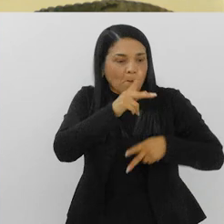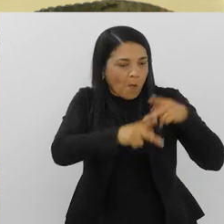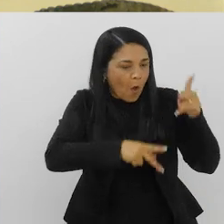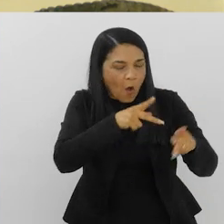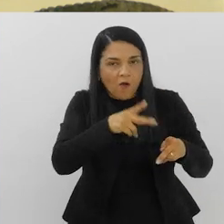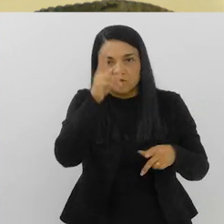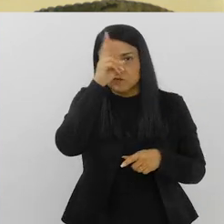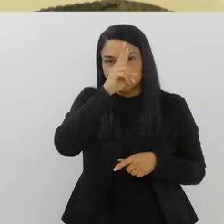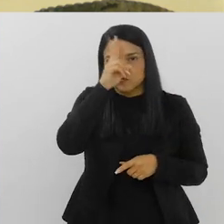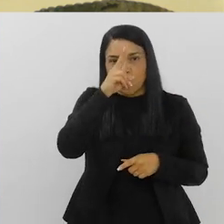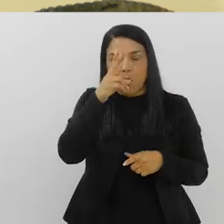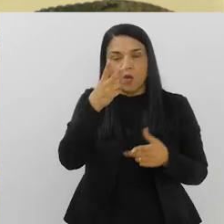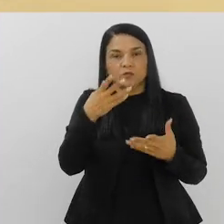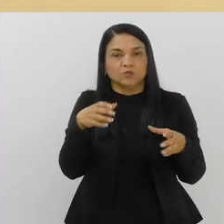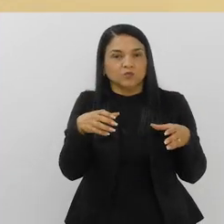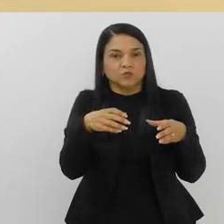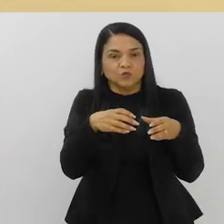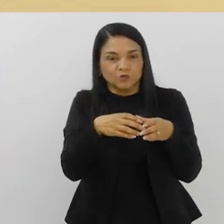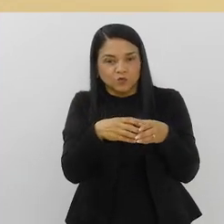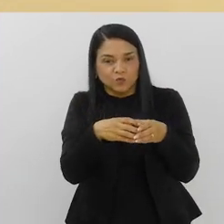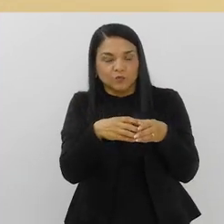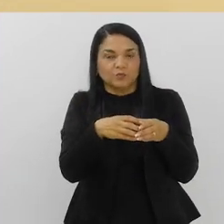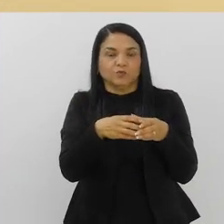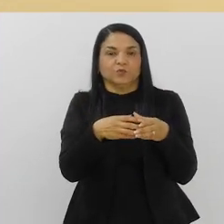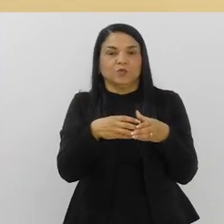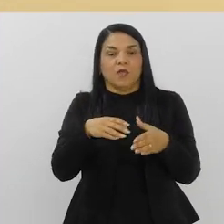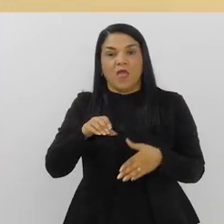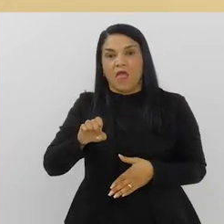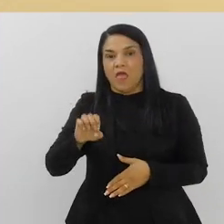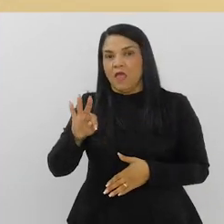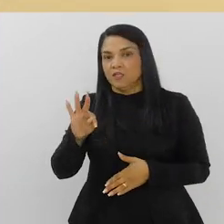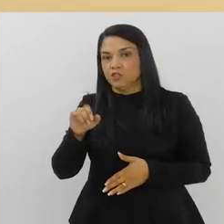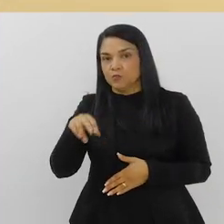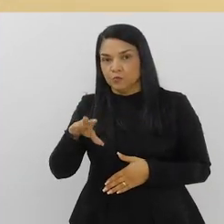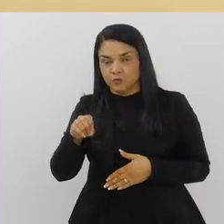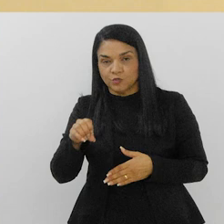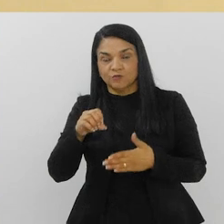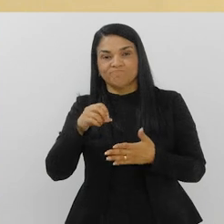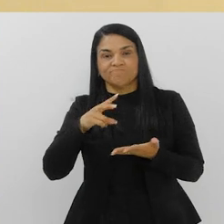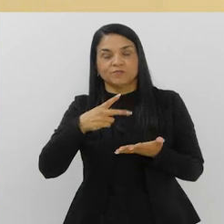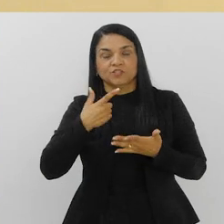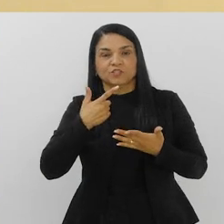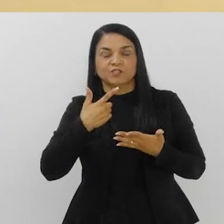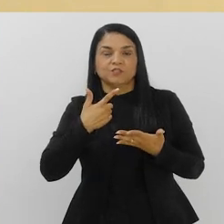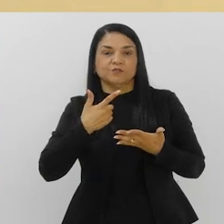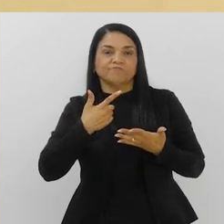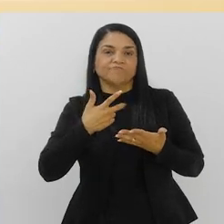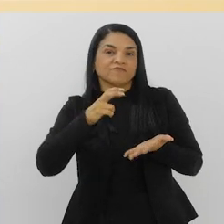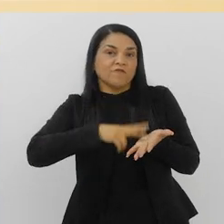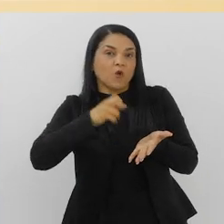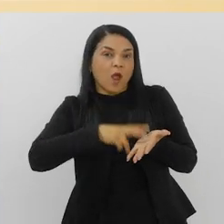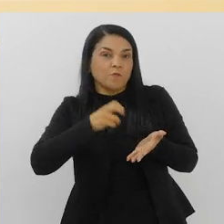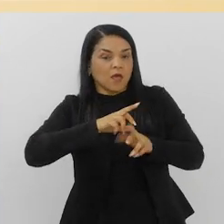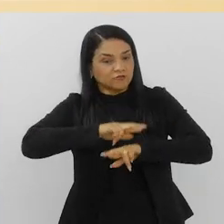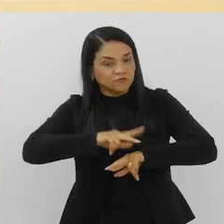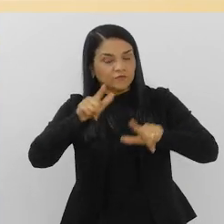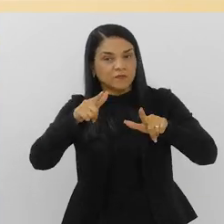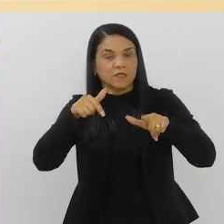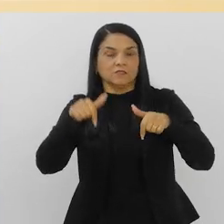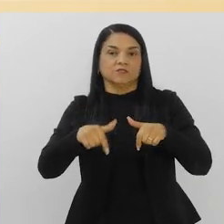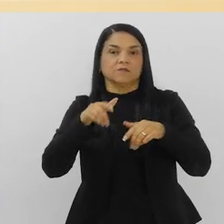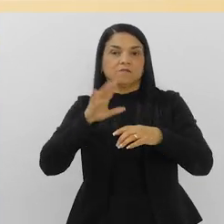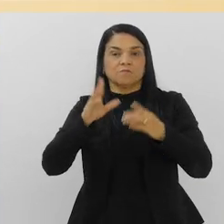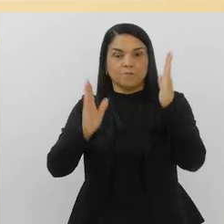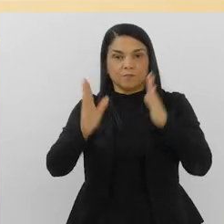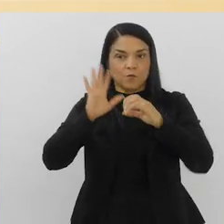of the people and ethnic groups that came here in the period of colonial slavery. And these pieces